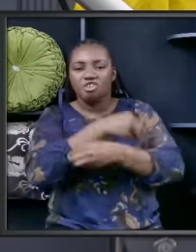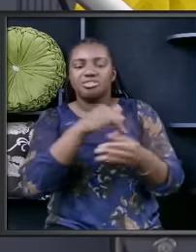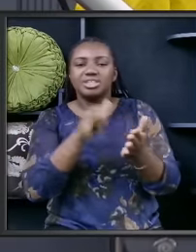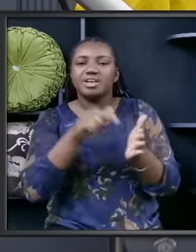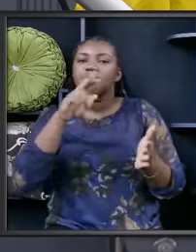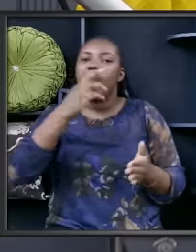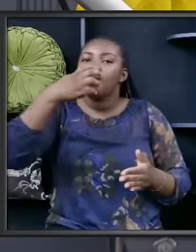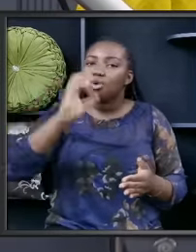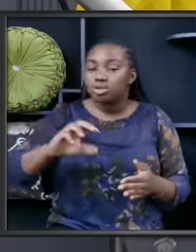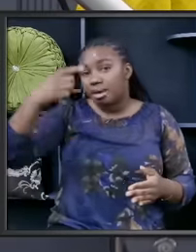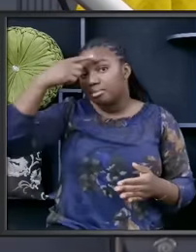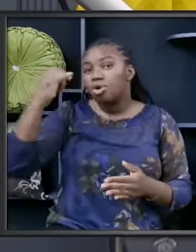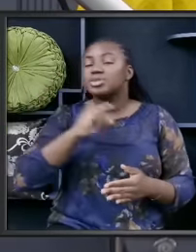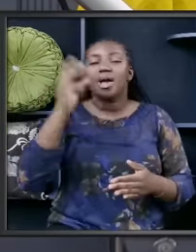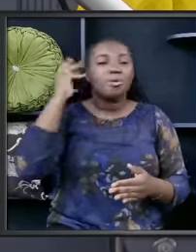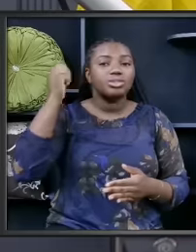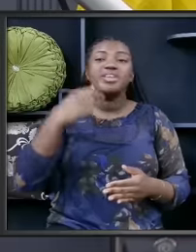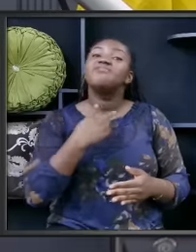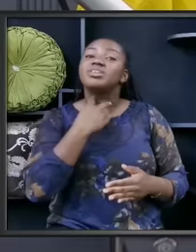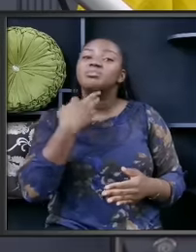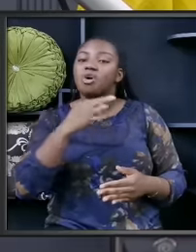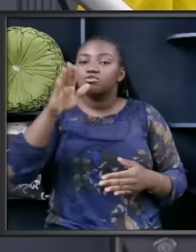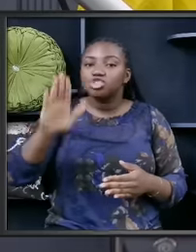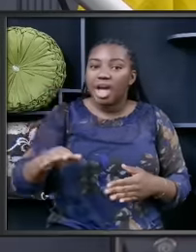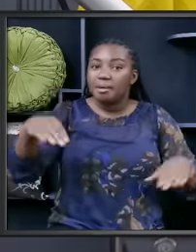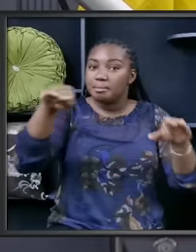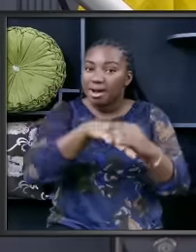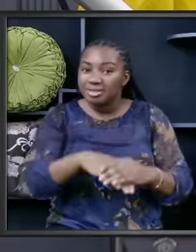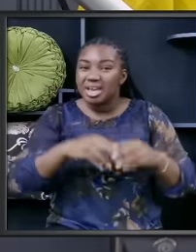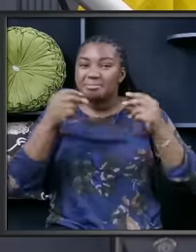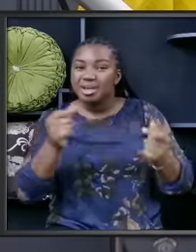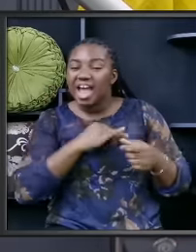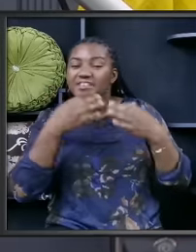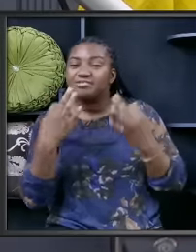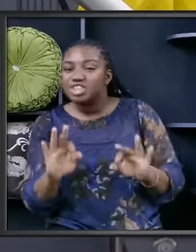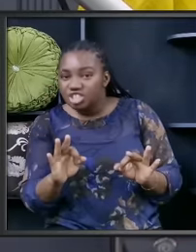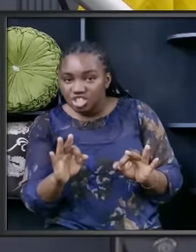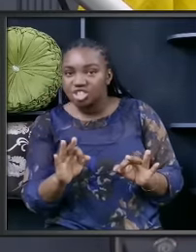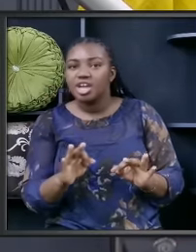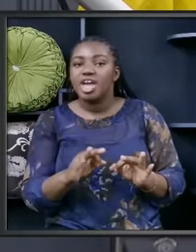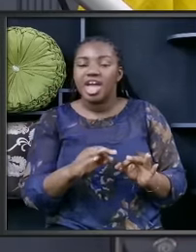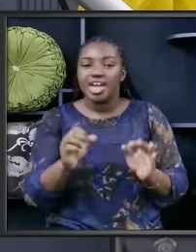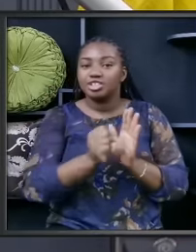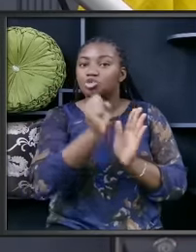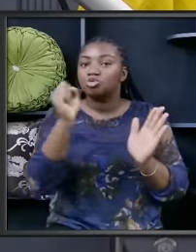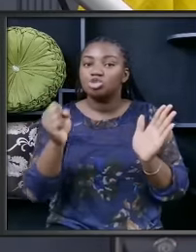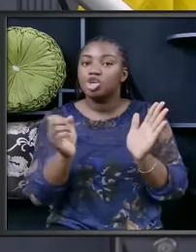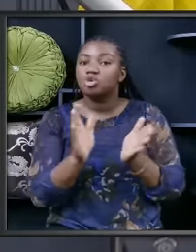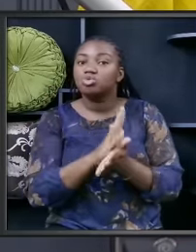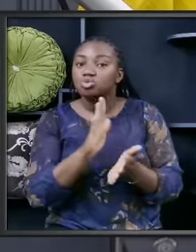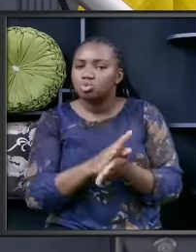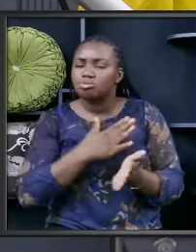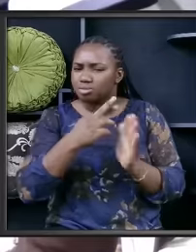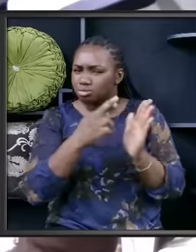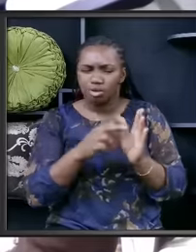a victim of child marriage. Immediately I finished secondary school in HR, Holy Rosary Secondary School, Enugu. My result was very